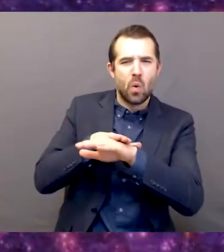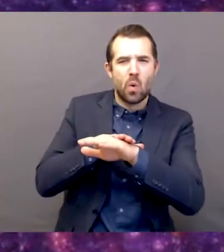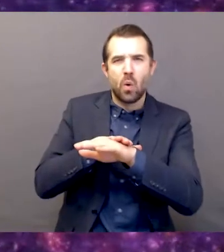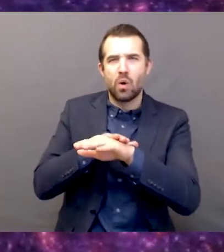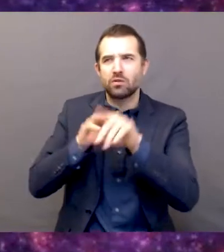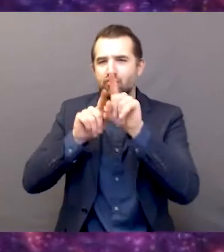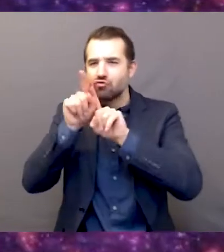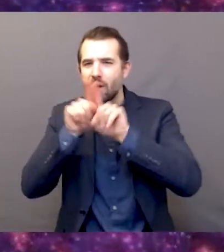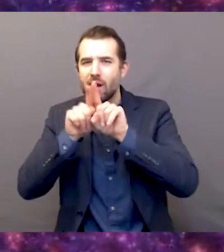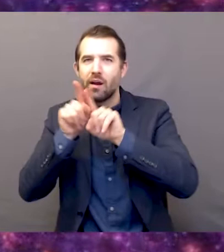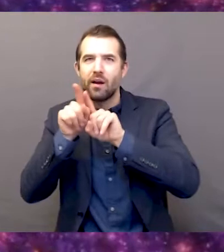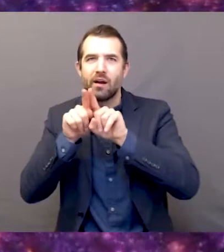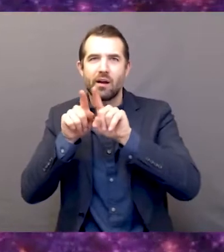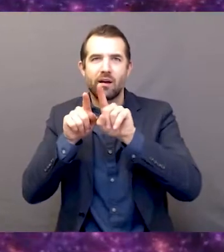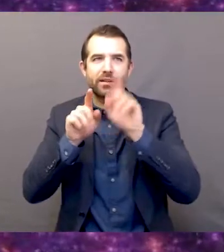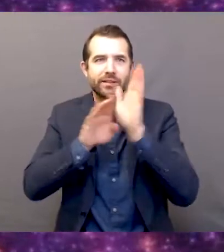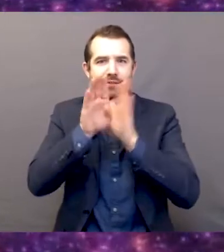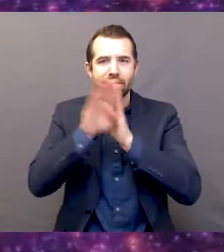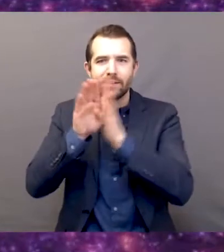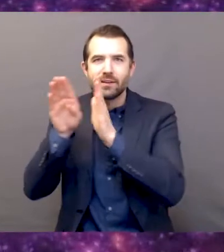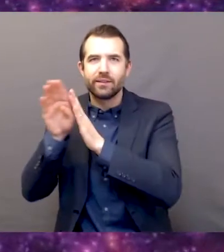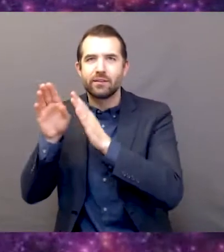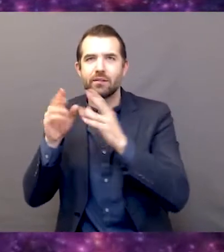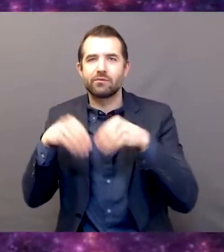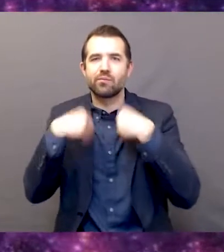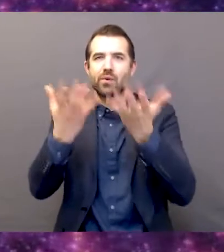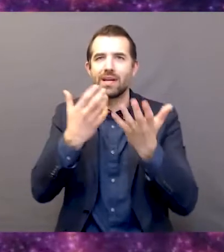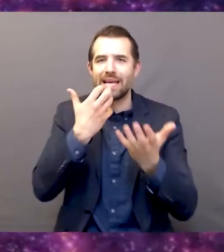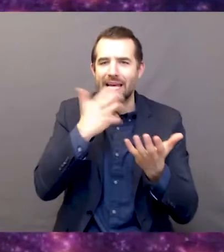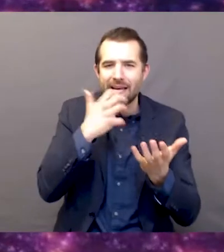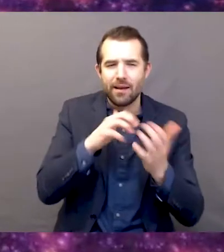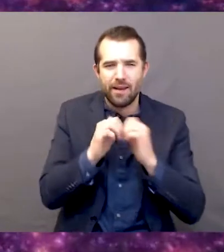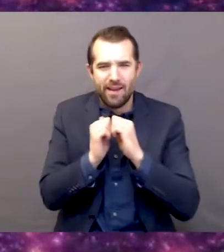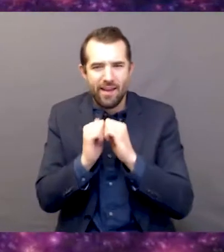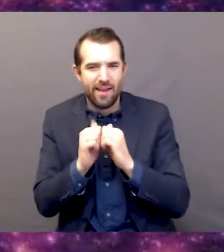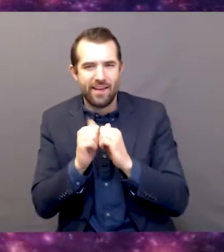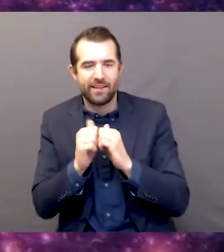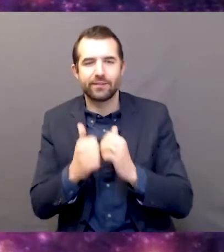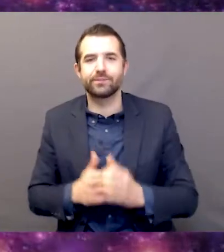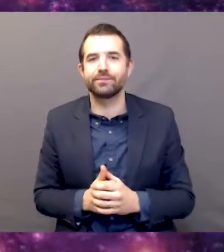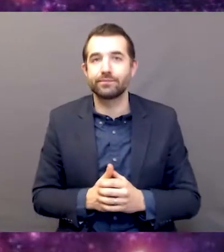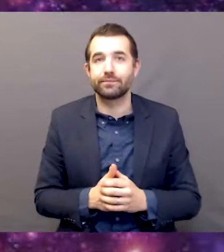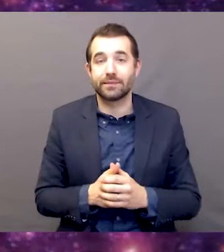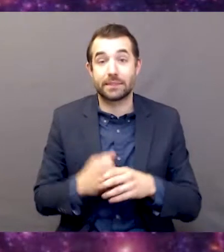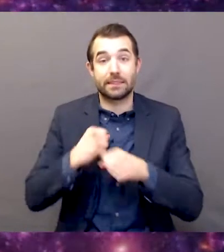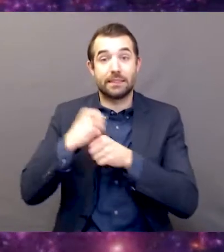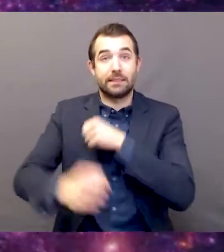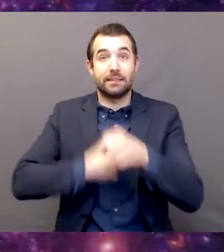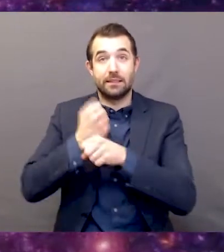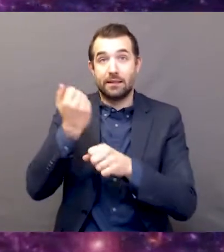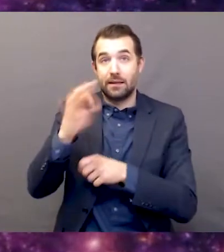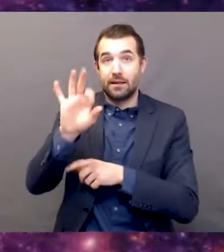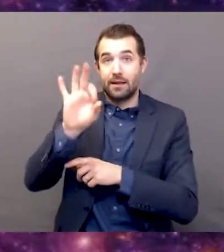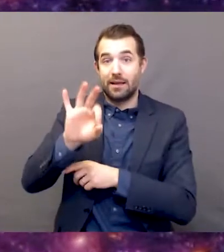were forming, as well as to provide heat in the galaxy clusters that we've been looking at. And what was found starting around